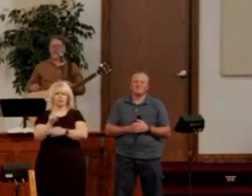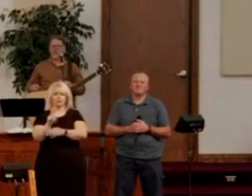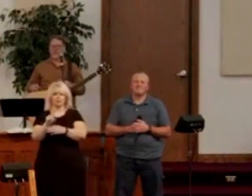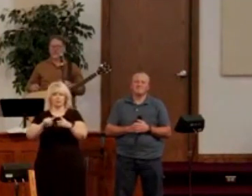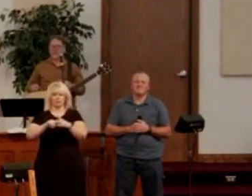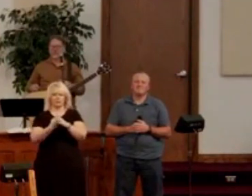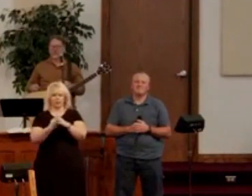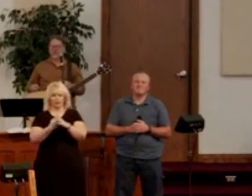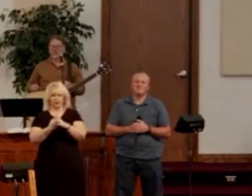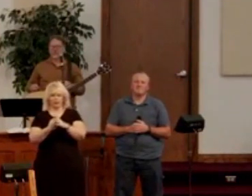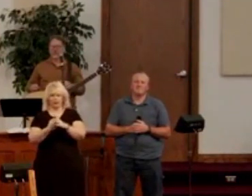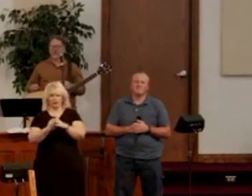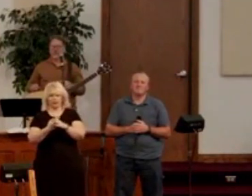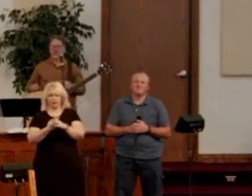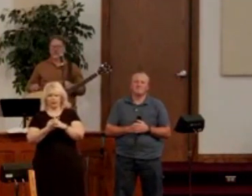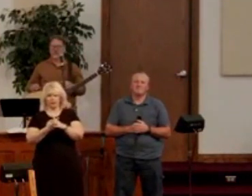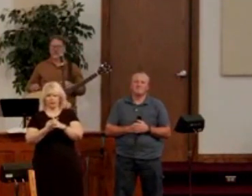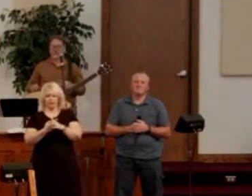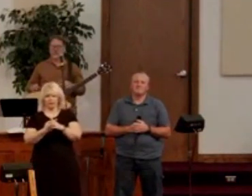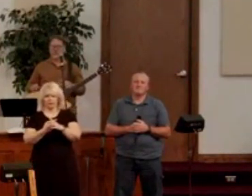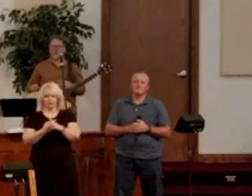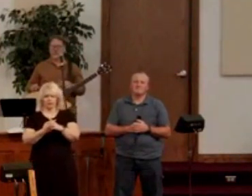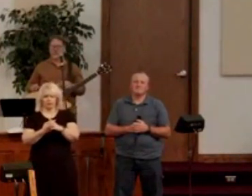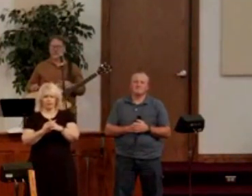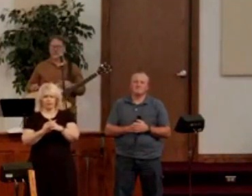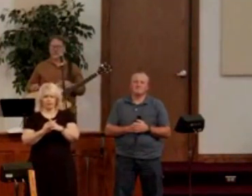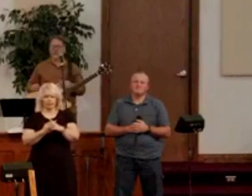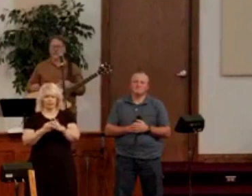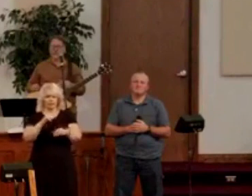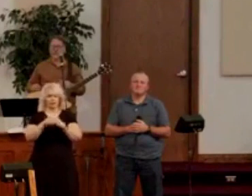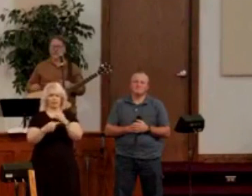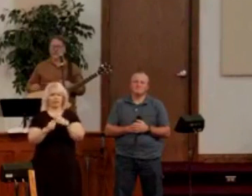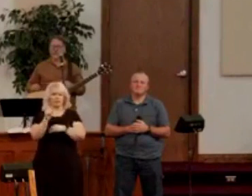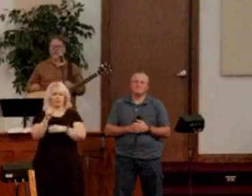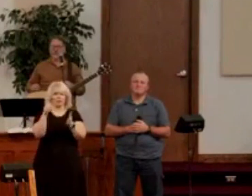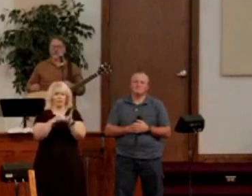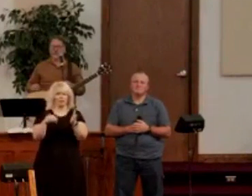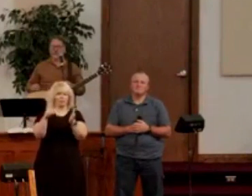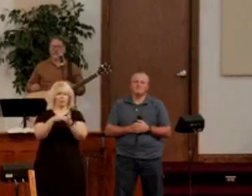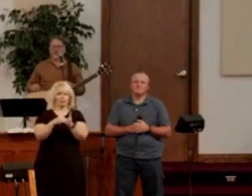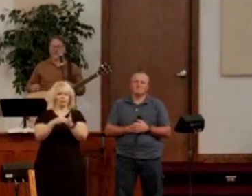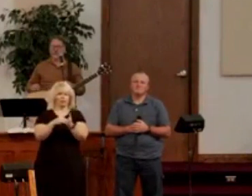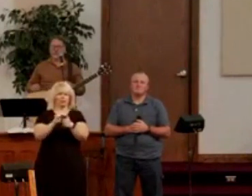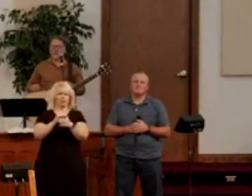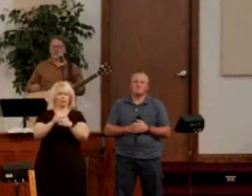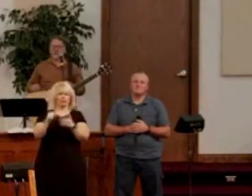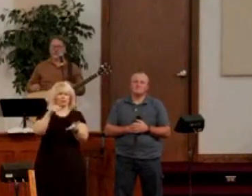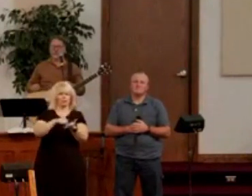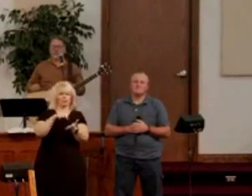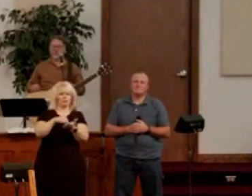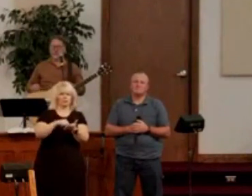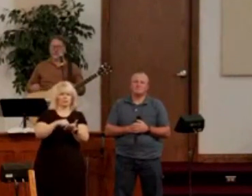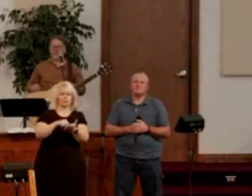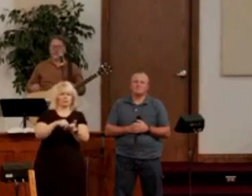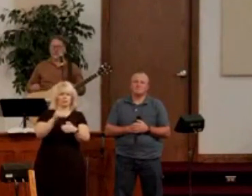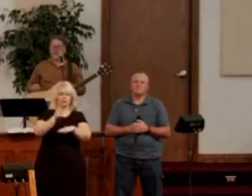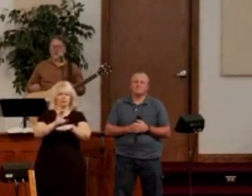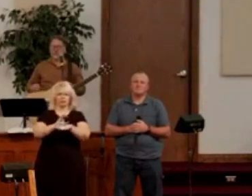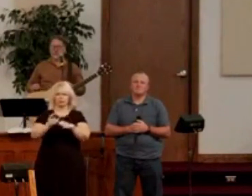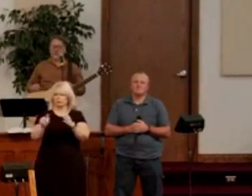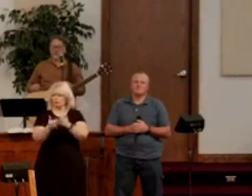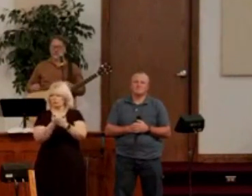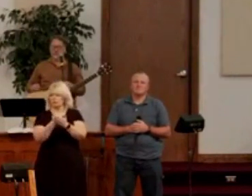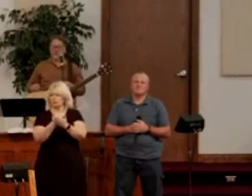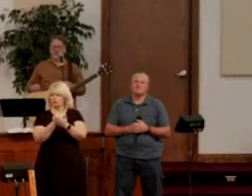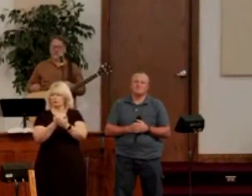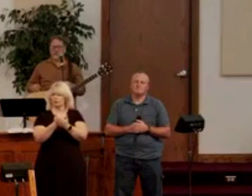here, we were about $1 million in debt, and this church was fairly fresh built, and